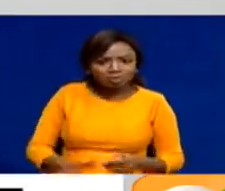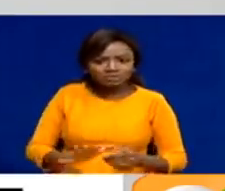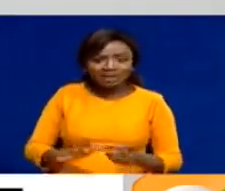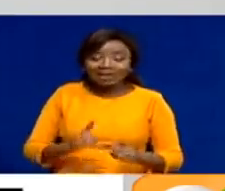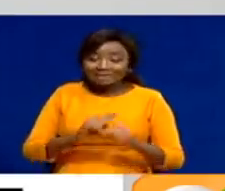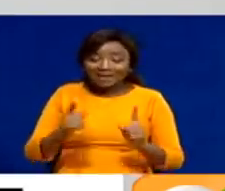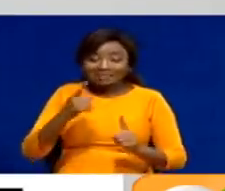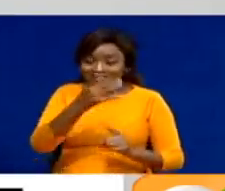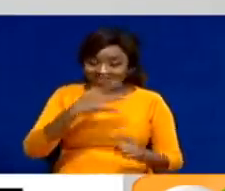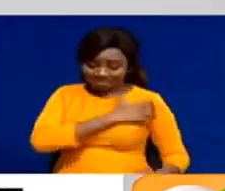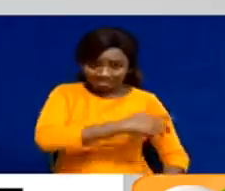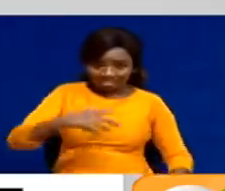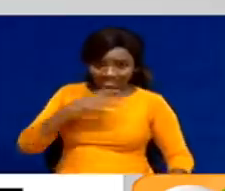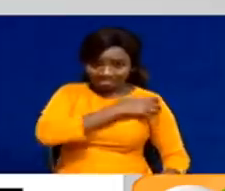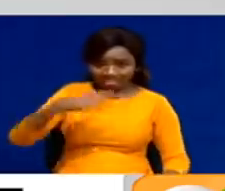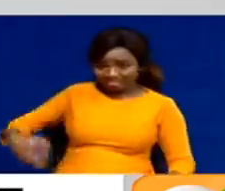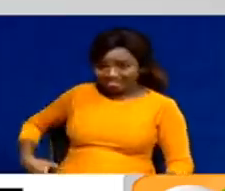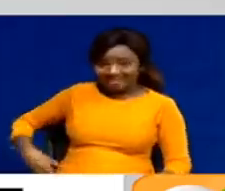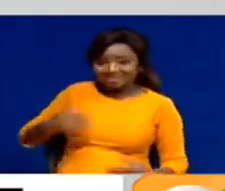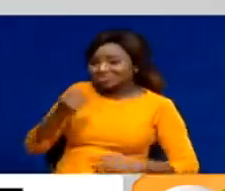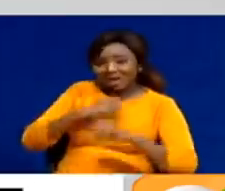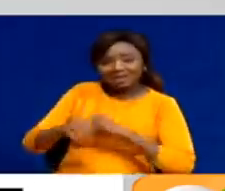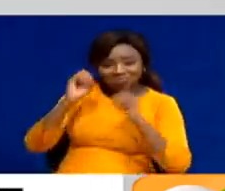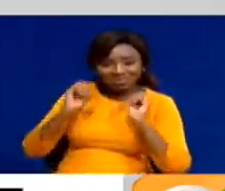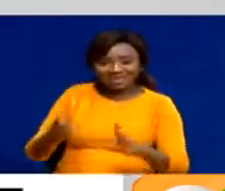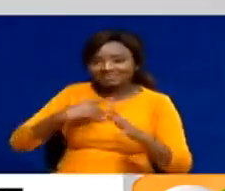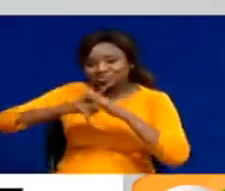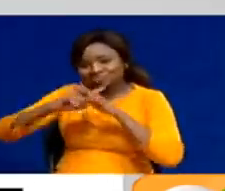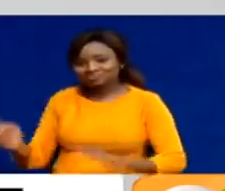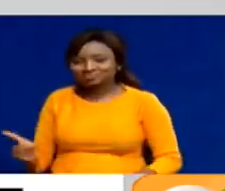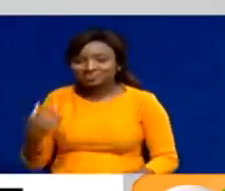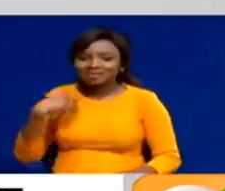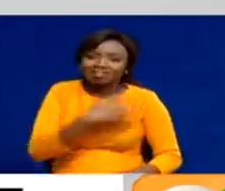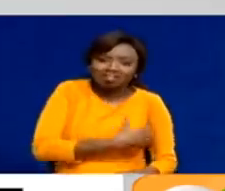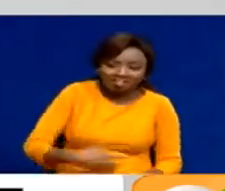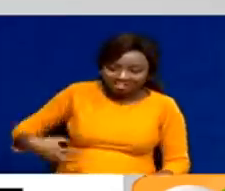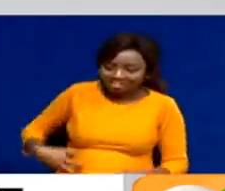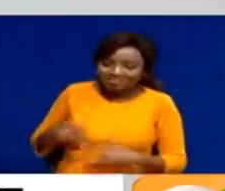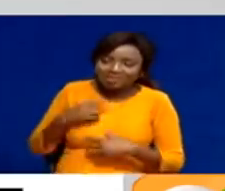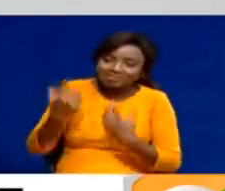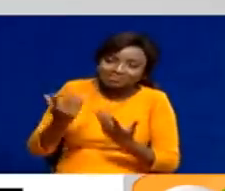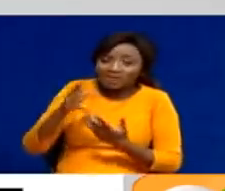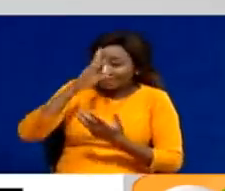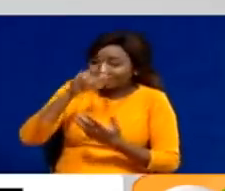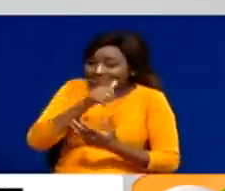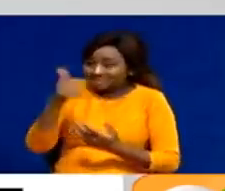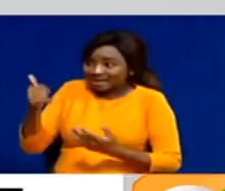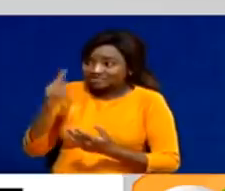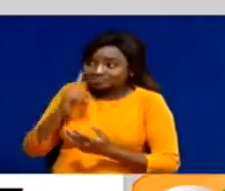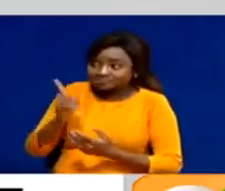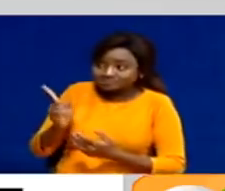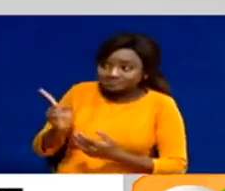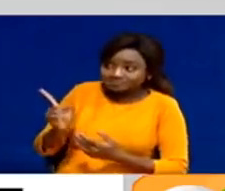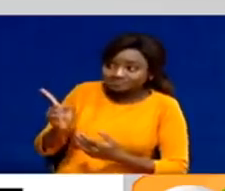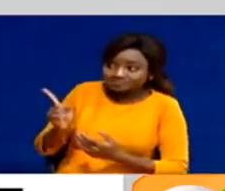because she had buckled up, there was little she could do to get away. She was only rescued by a police officer, captured